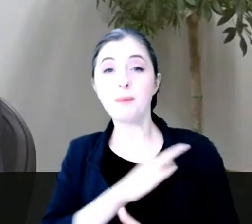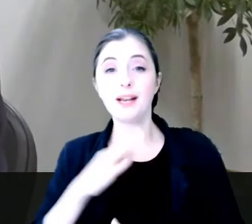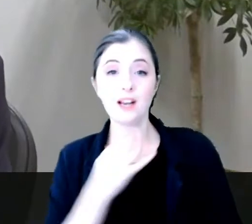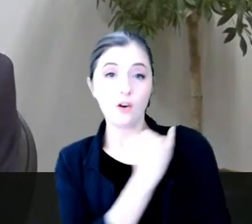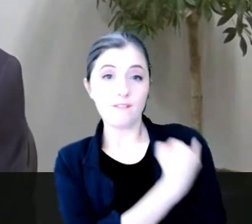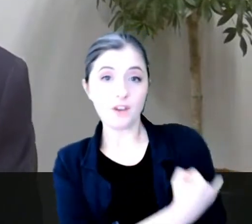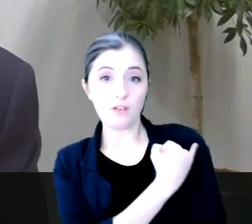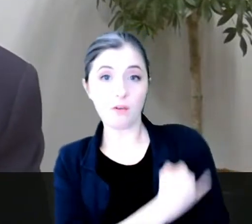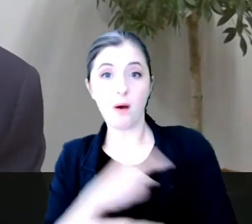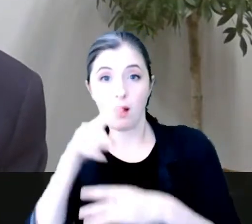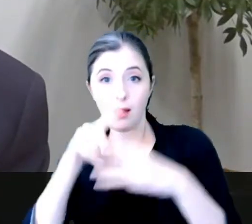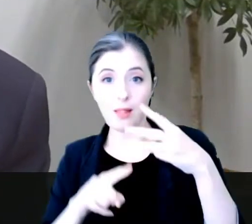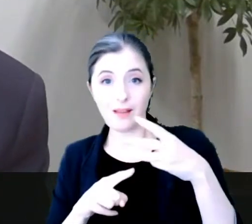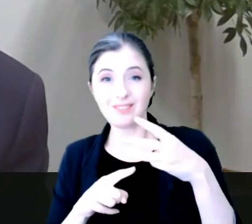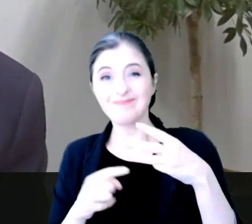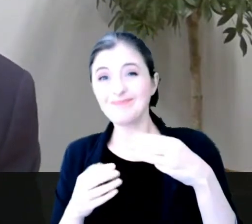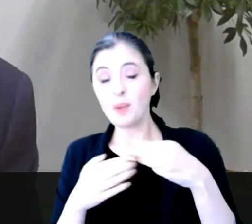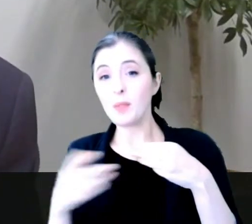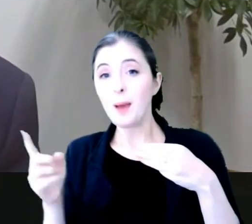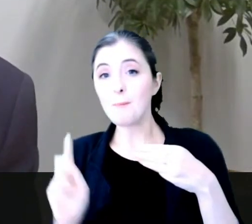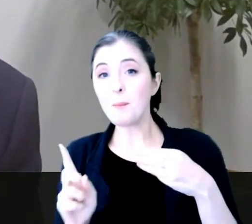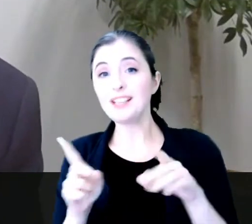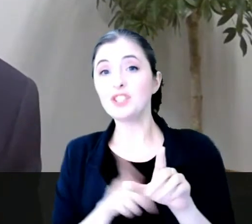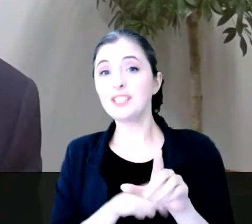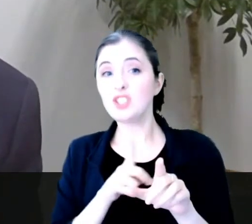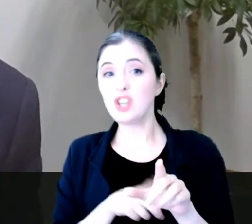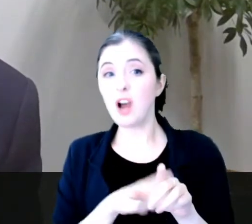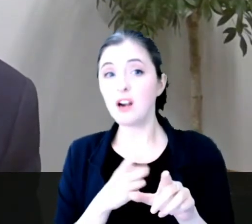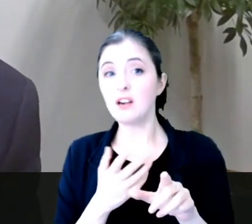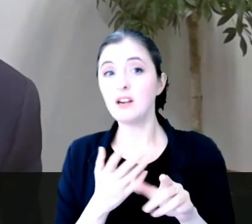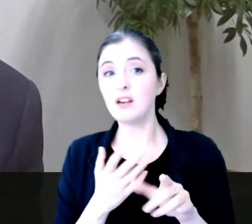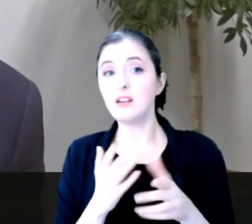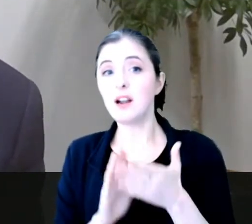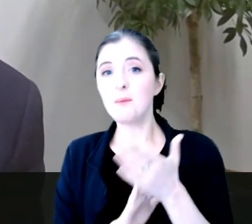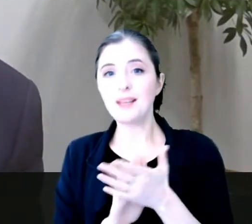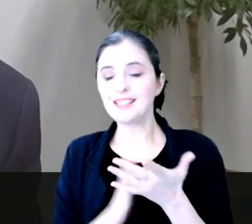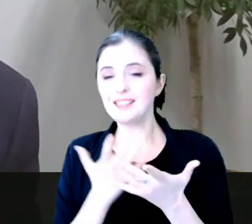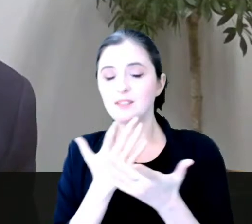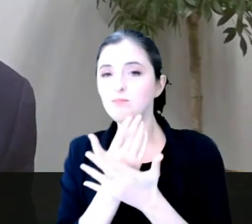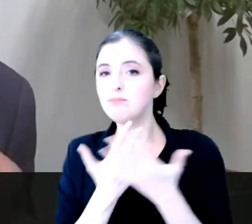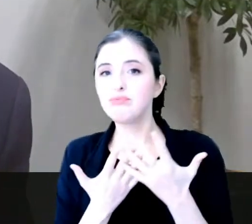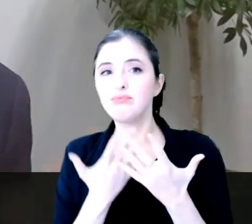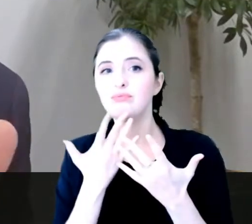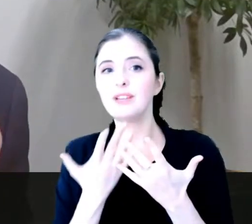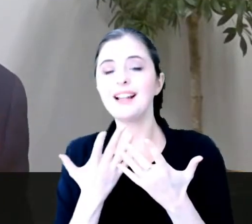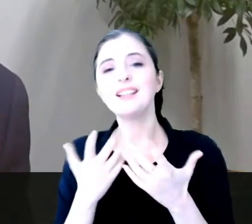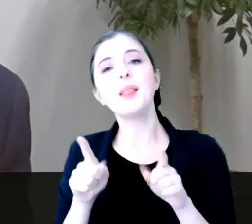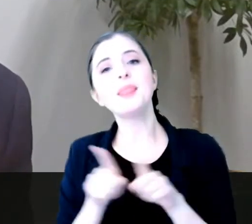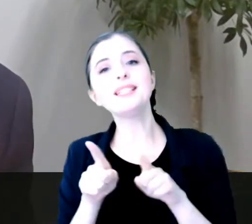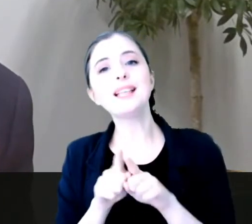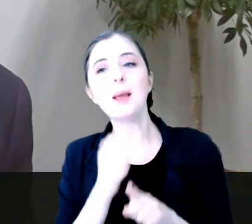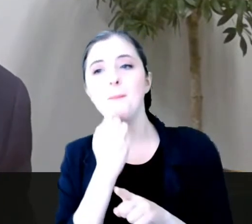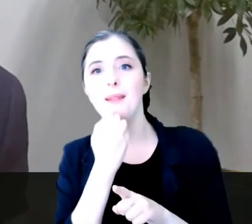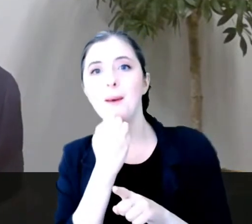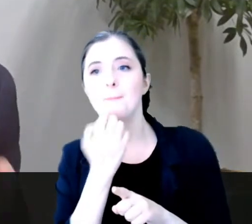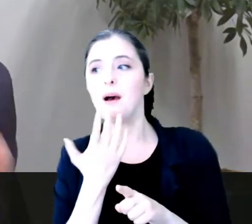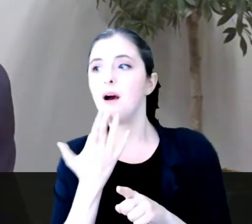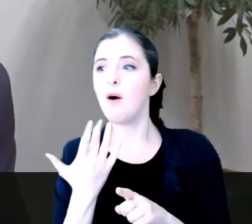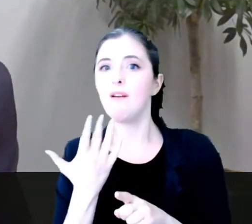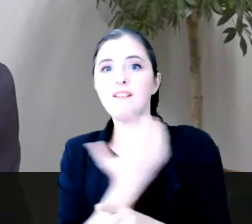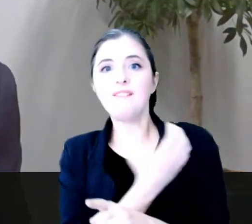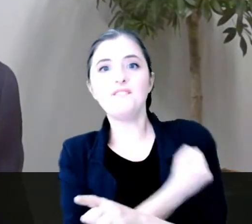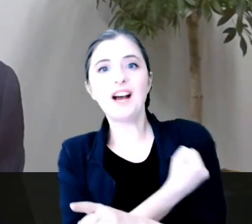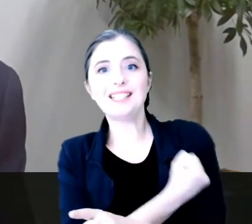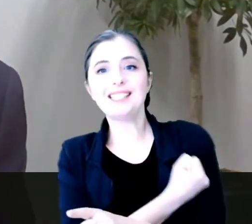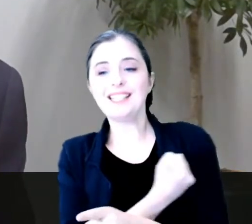mainly young, we're not getting the same numbers of vaccines that other parts of the countries are getting. For those reasons, basically, we're